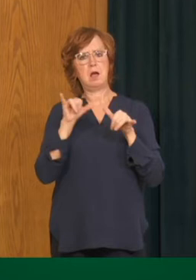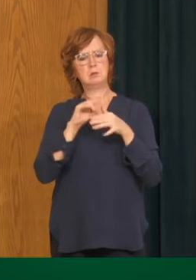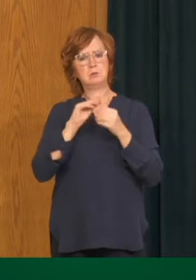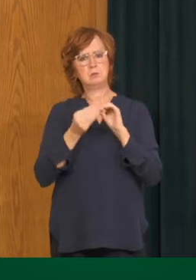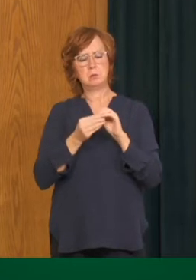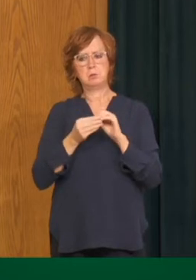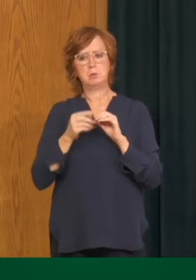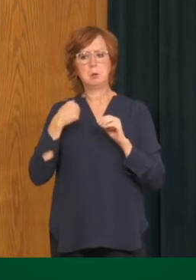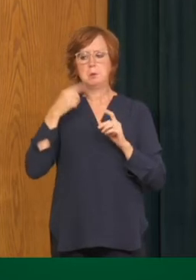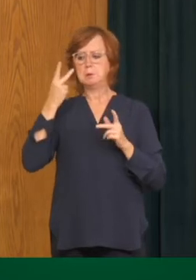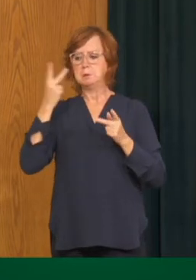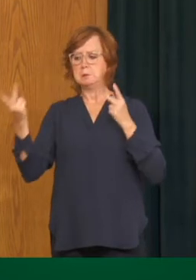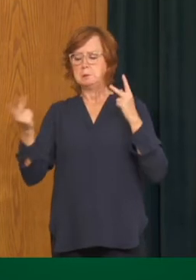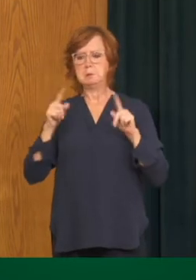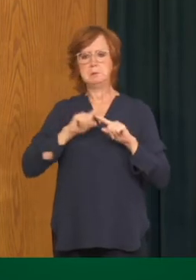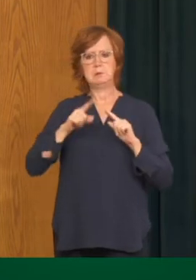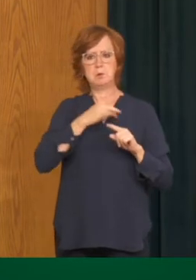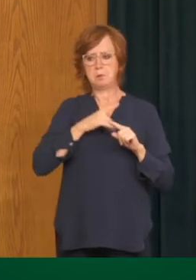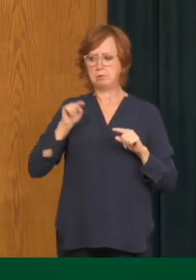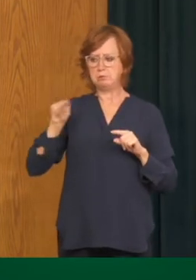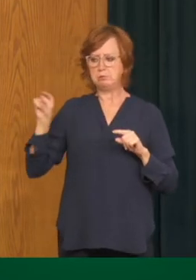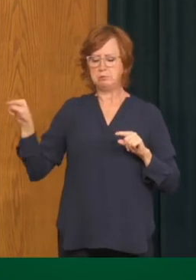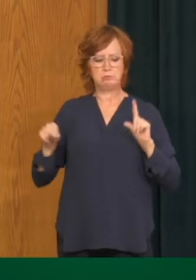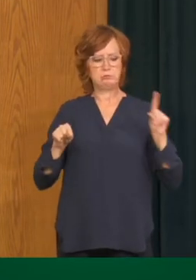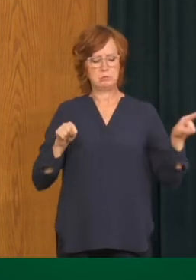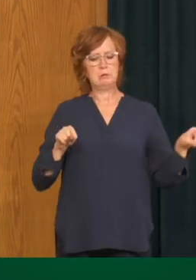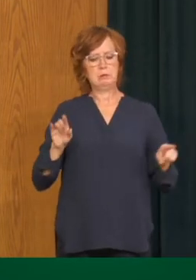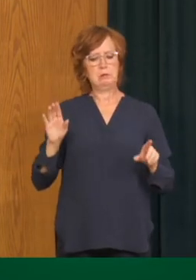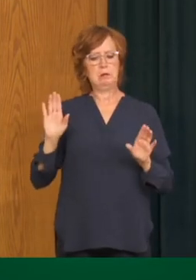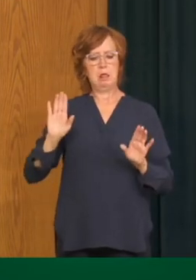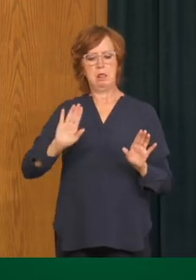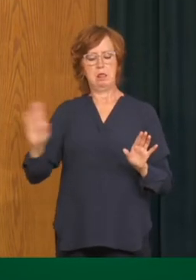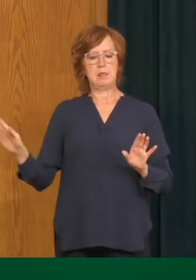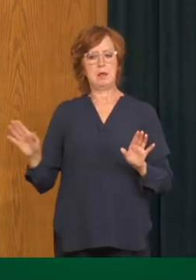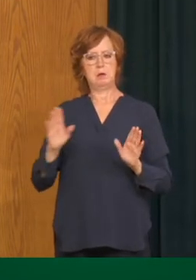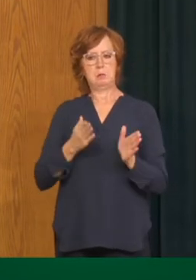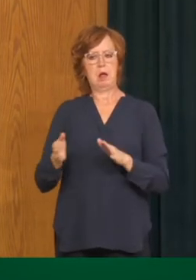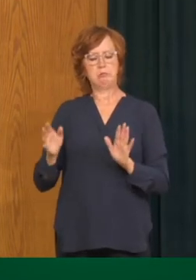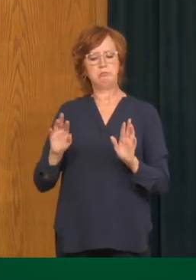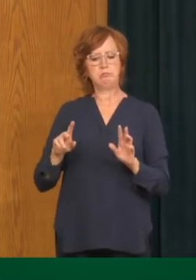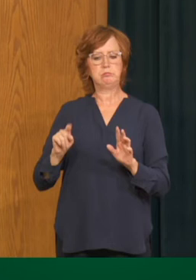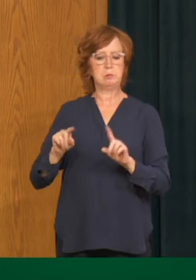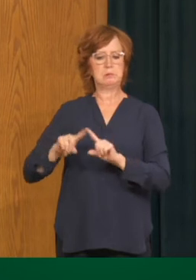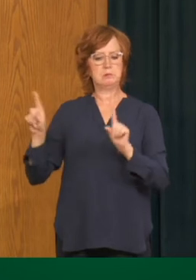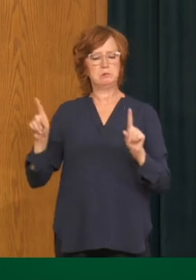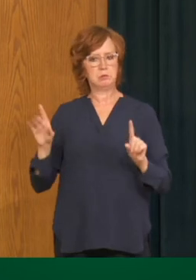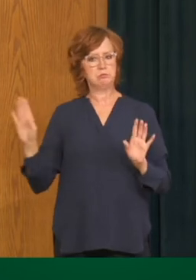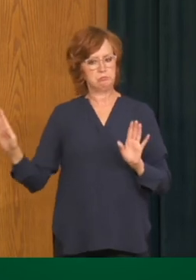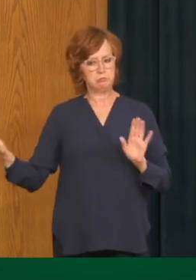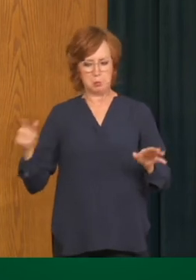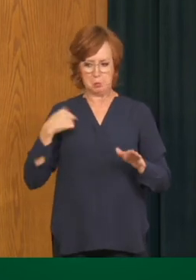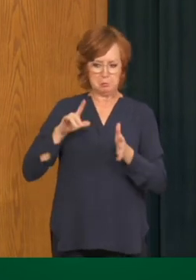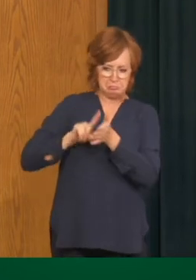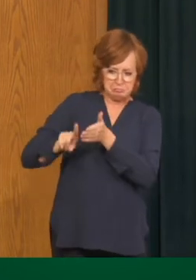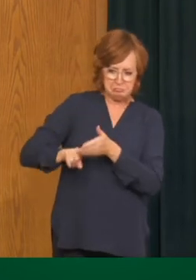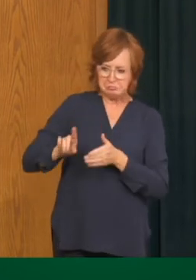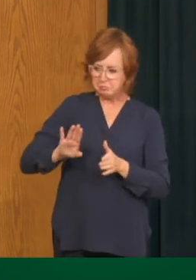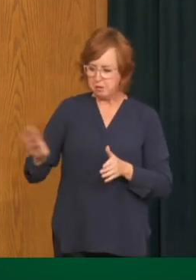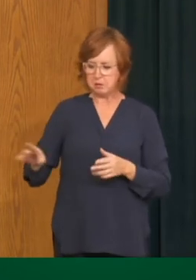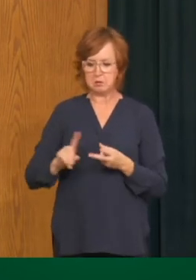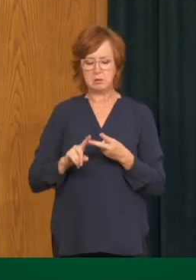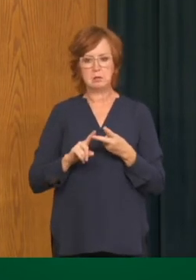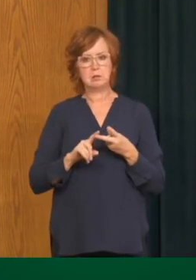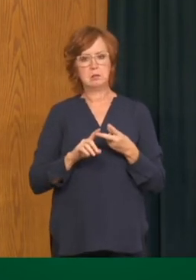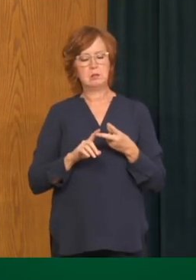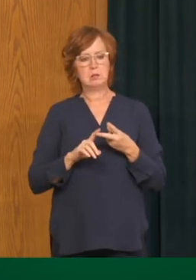some moves with respect to class size. There are other layers of protection that are available. We would encourage all of our school divisions to